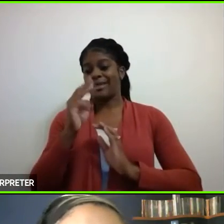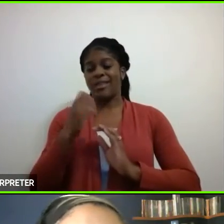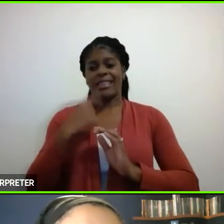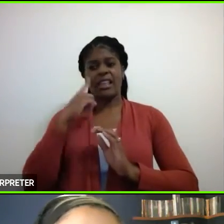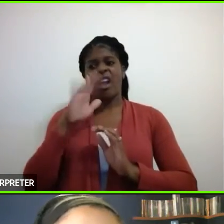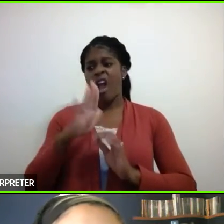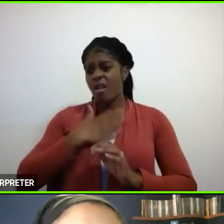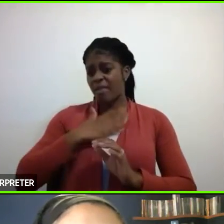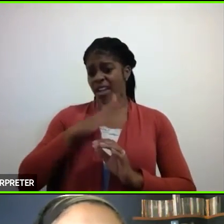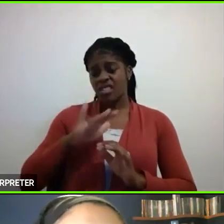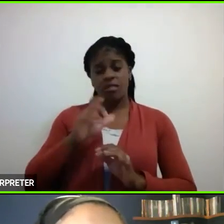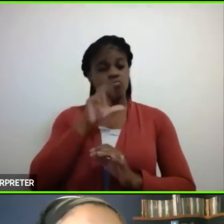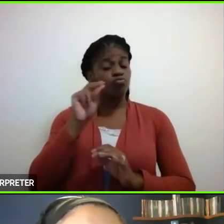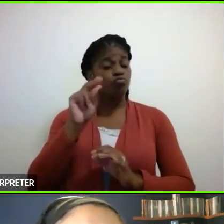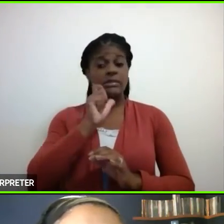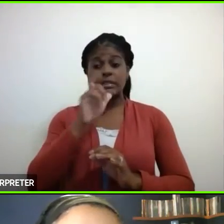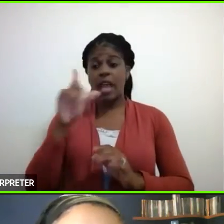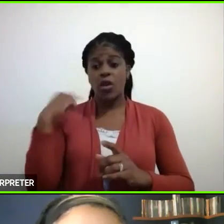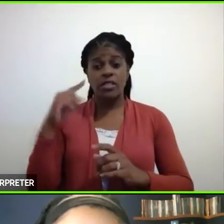And